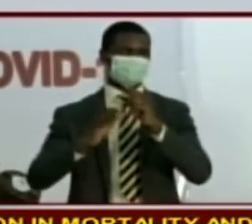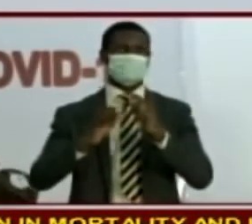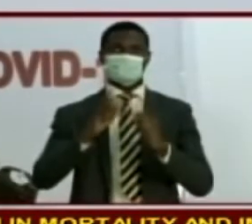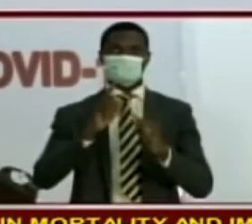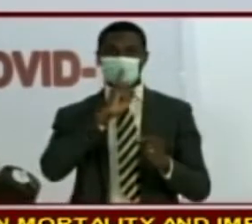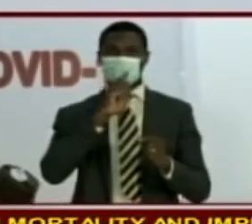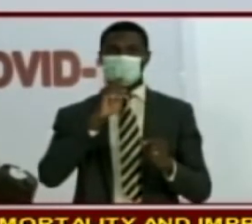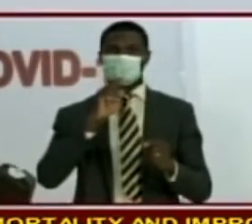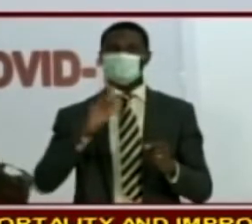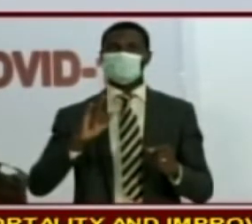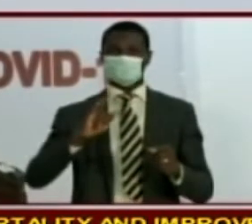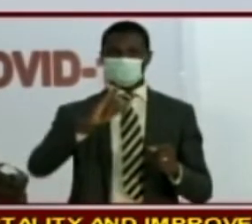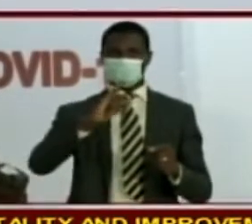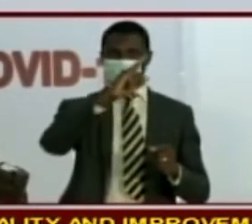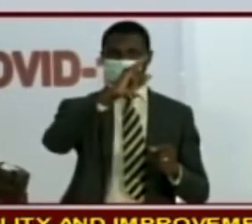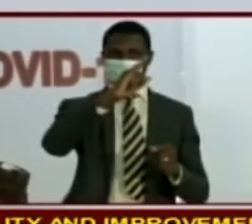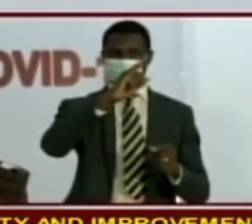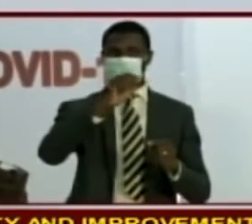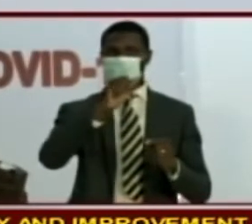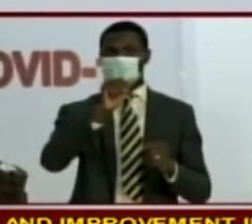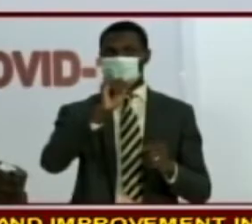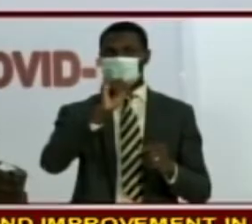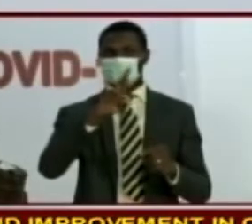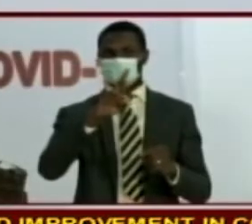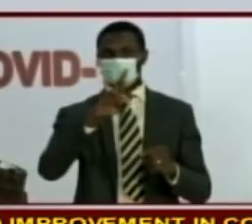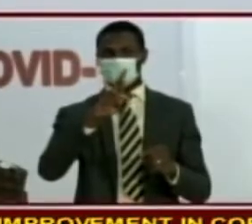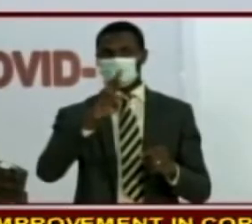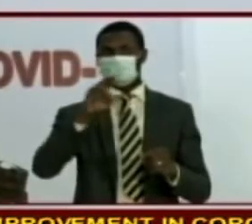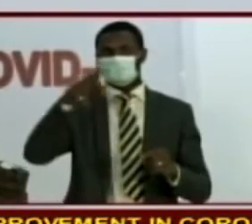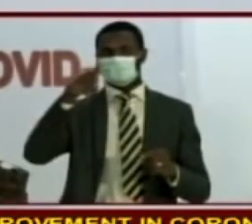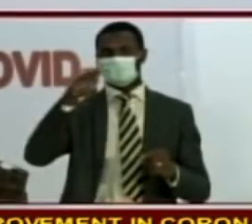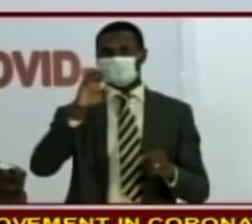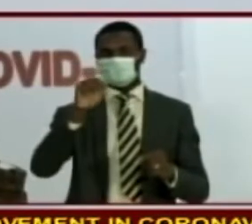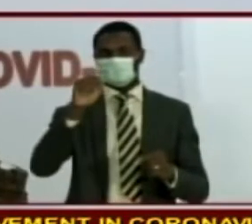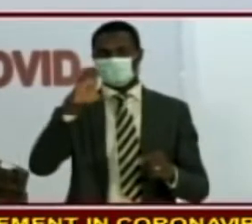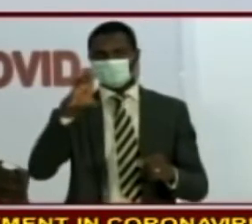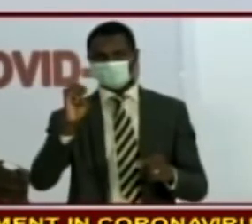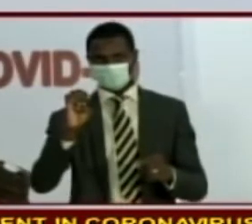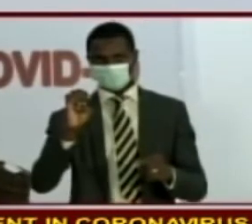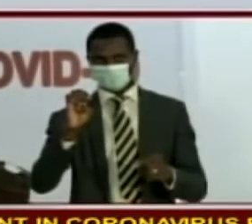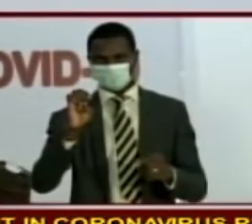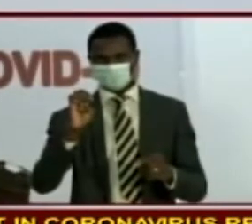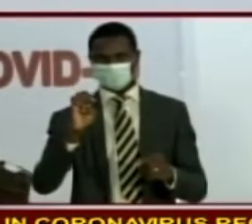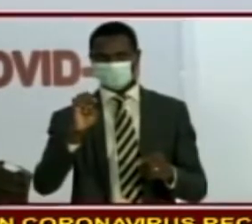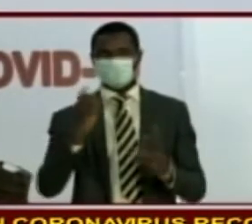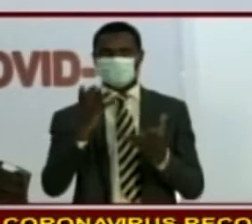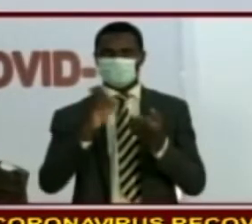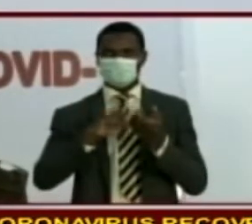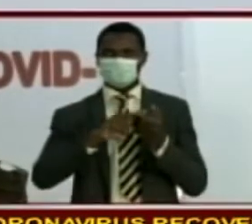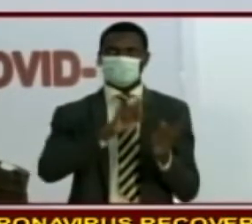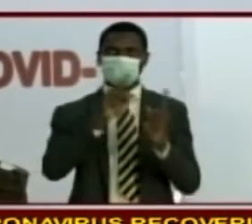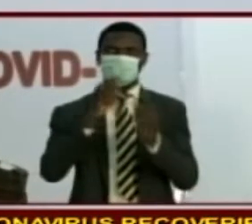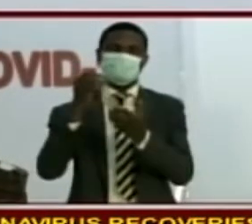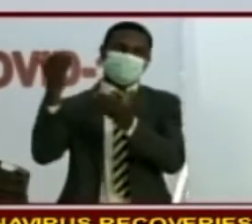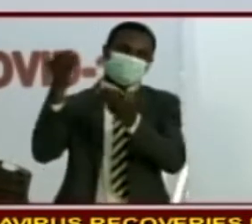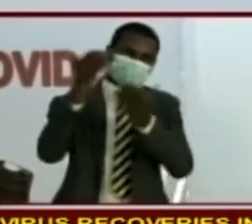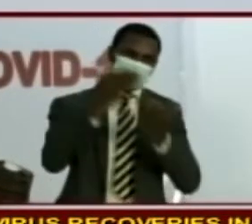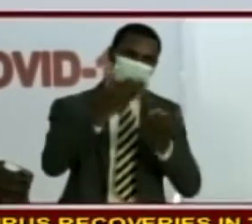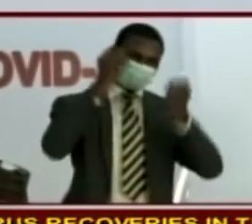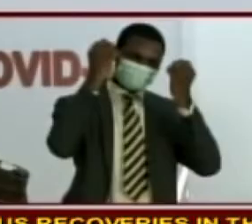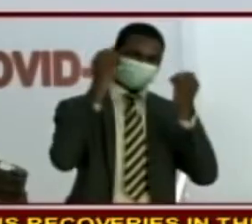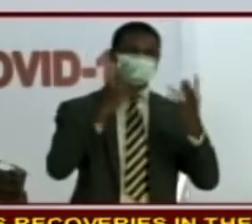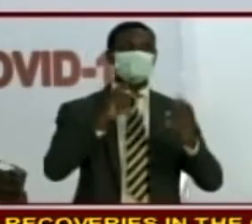Peace had wanted to go and evacuate a large number of Nigerians,